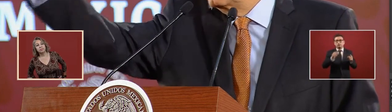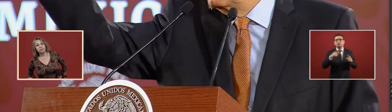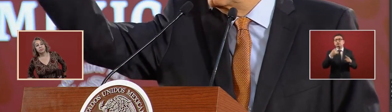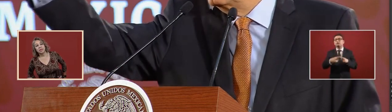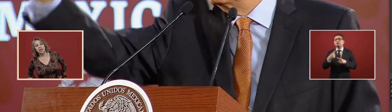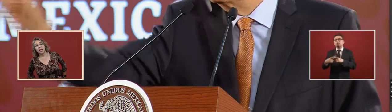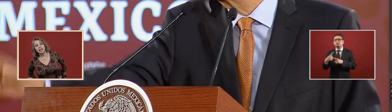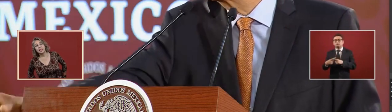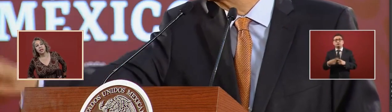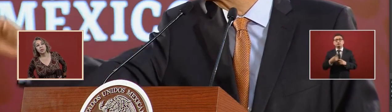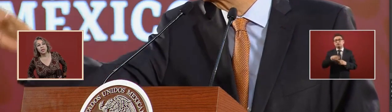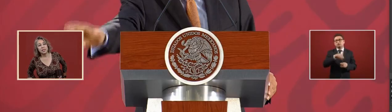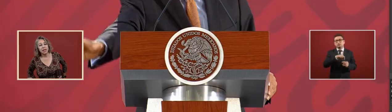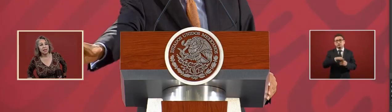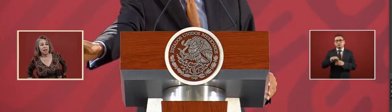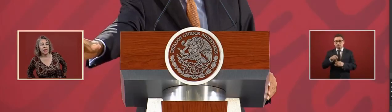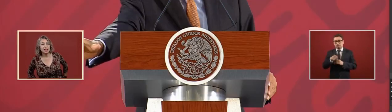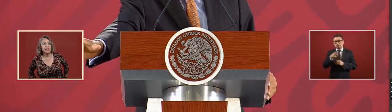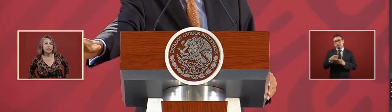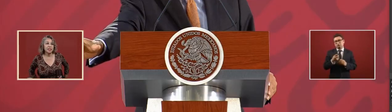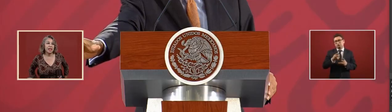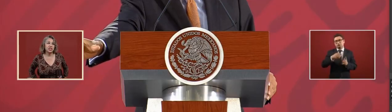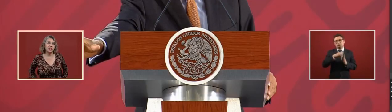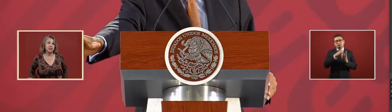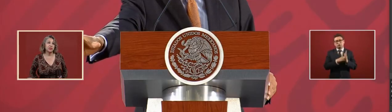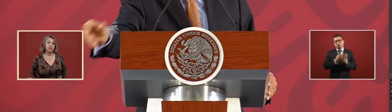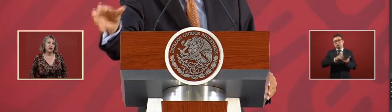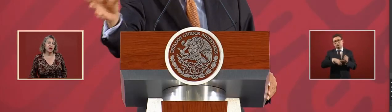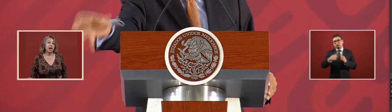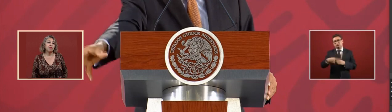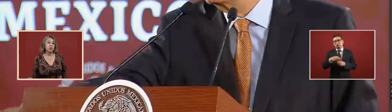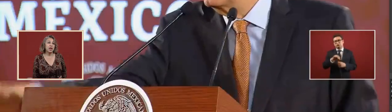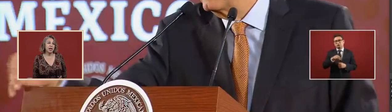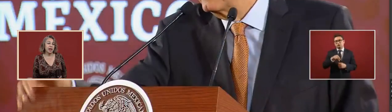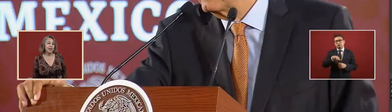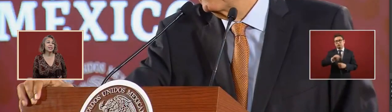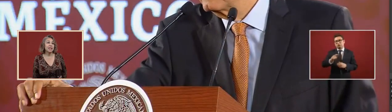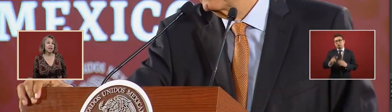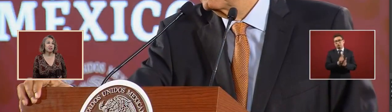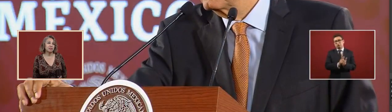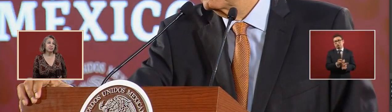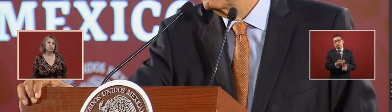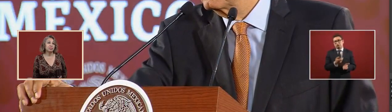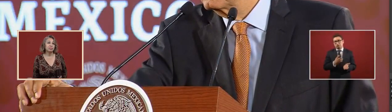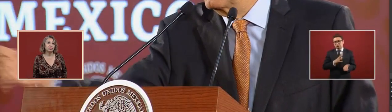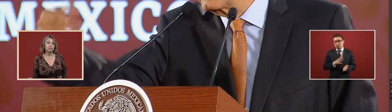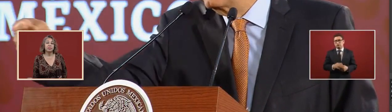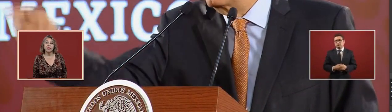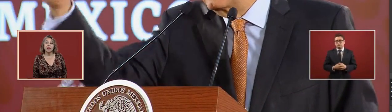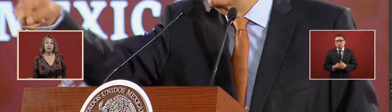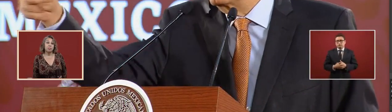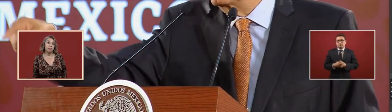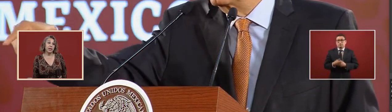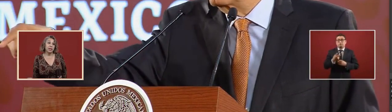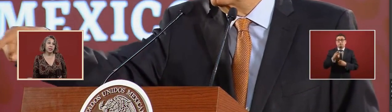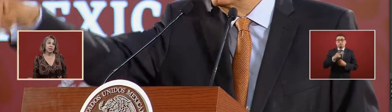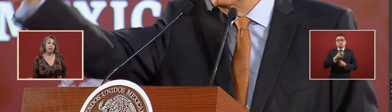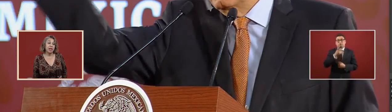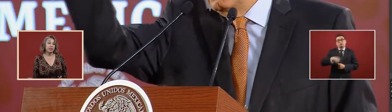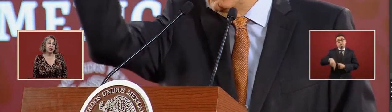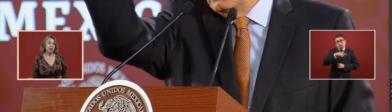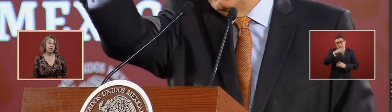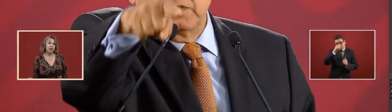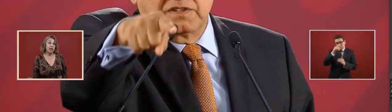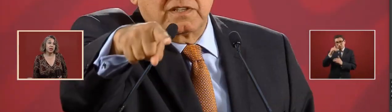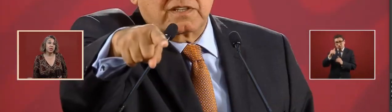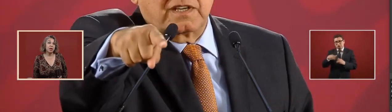así se decide. And y that's how el we decide. And it's in the statute de Morena. O sea, of legal. Morena. It's legal. Nada más que se tienen que poner but de acuerdo. They